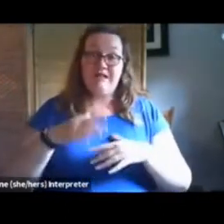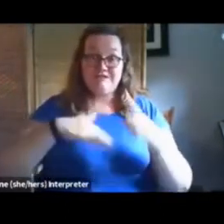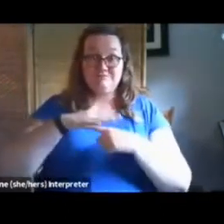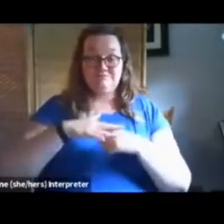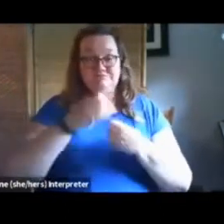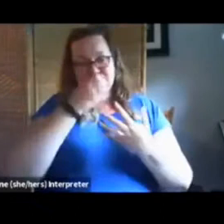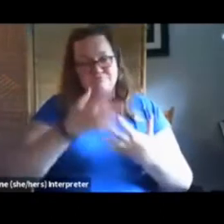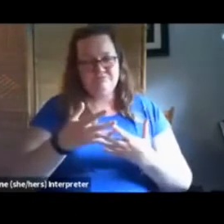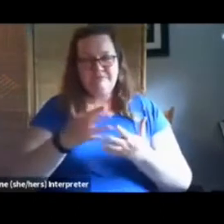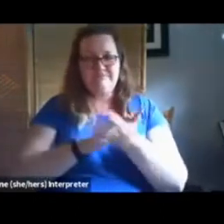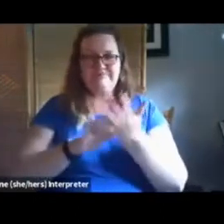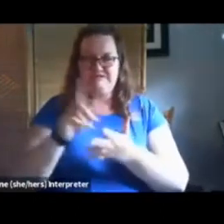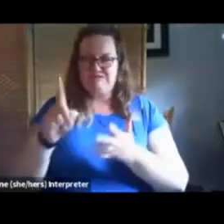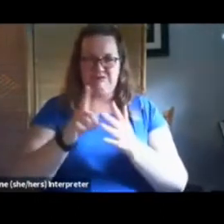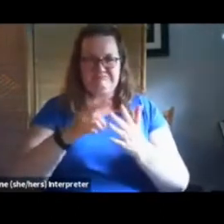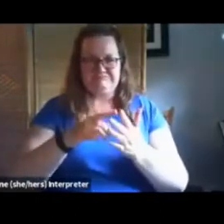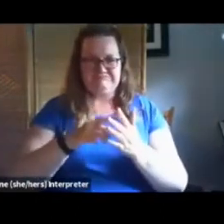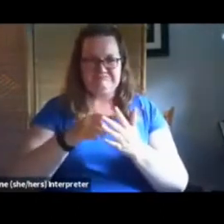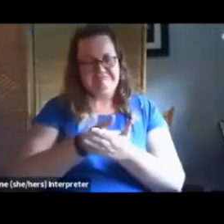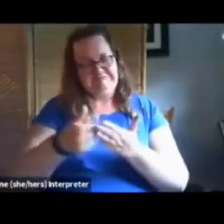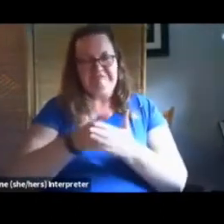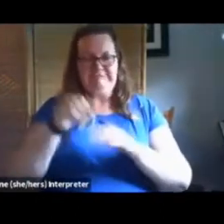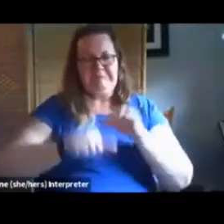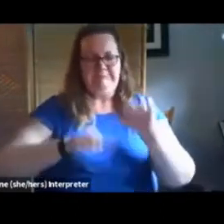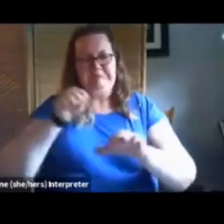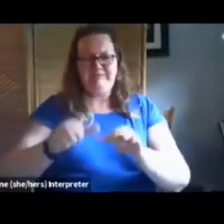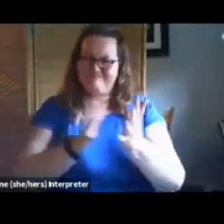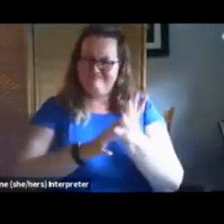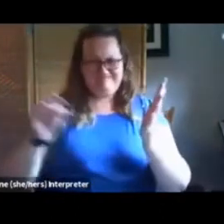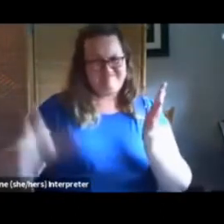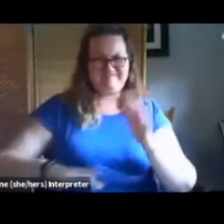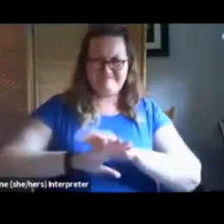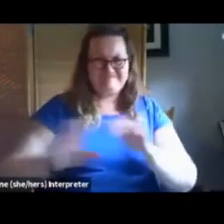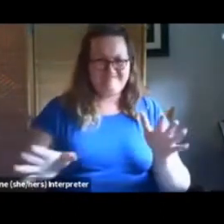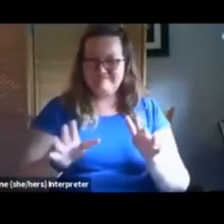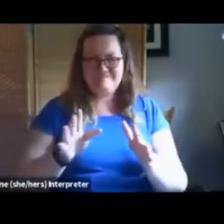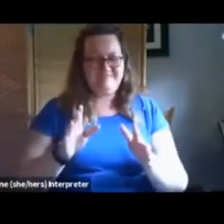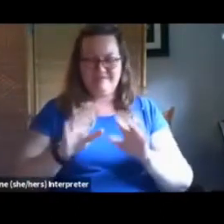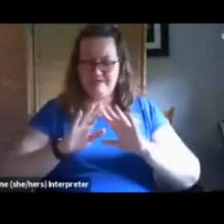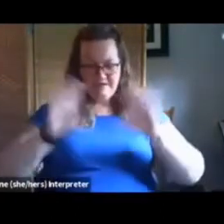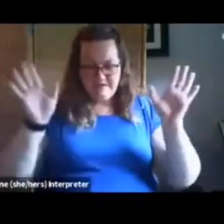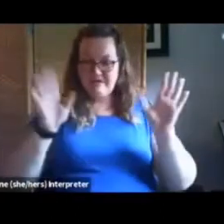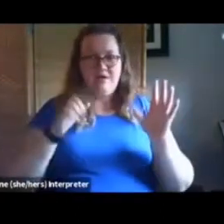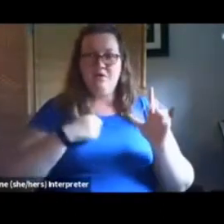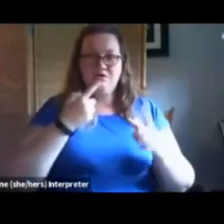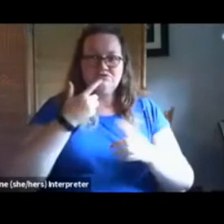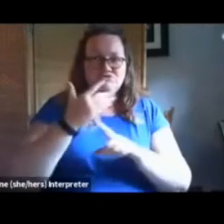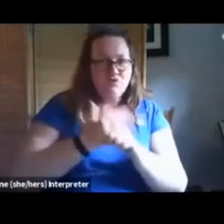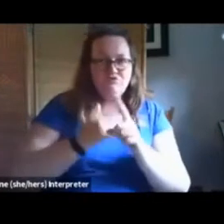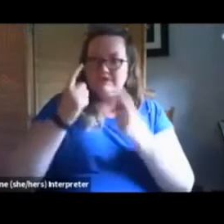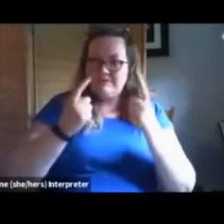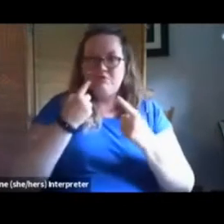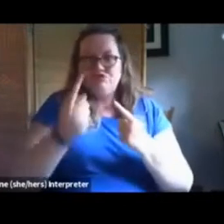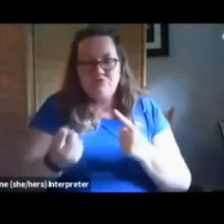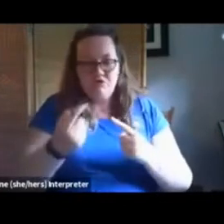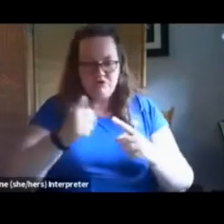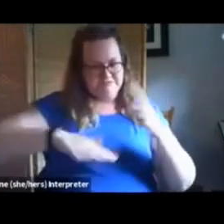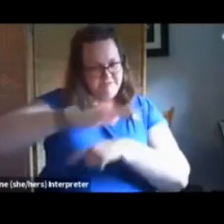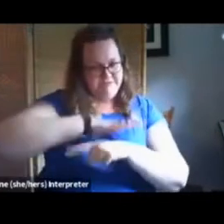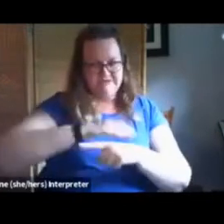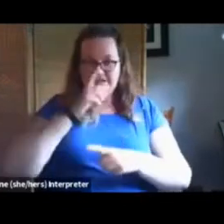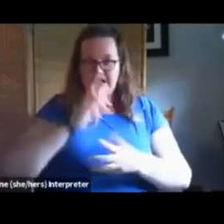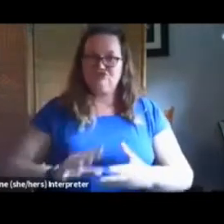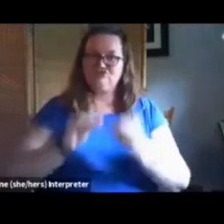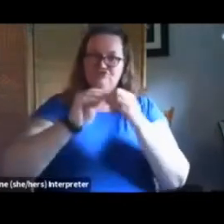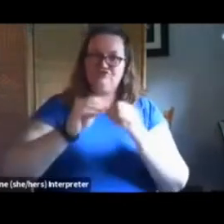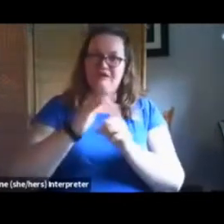convention and demand what's needed. They can be anything. They don't give a fuck. Stories are tomorrow, and they are spaces to share stories created